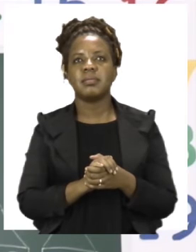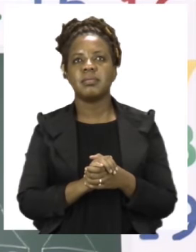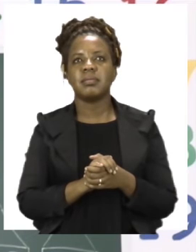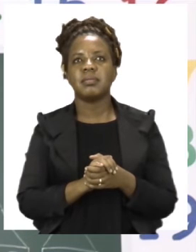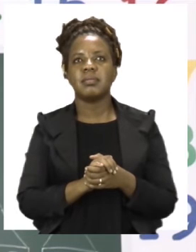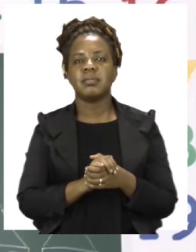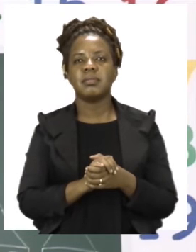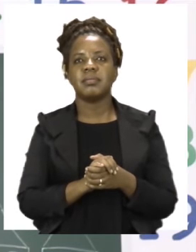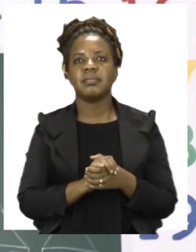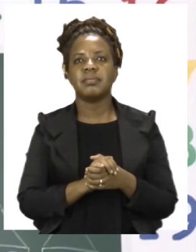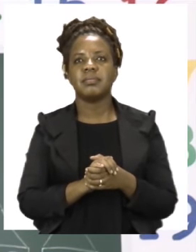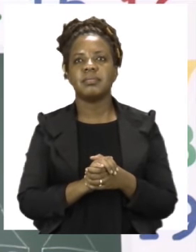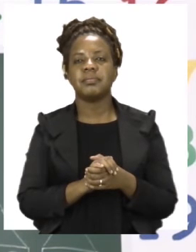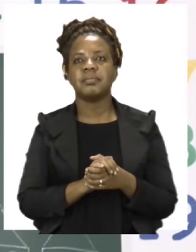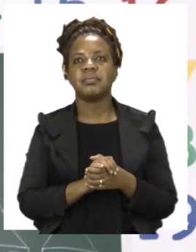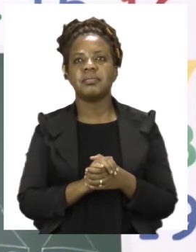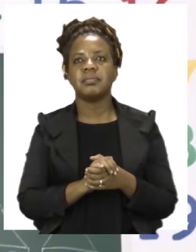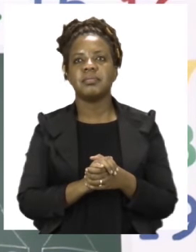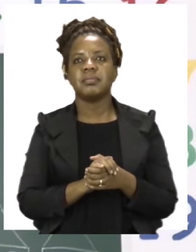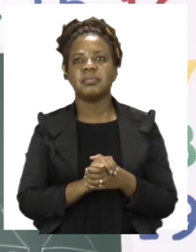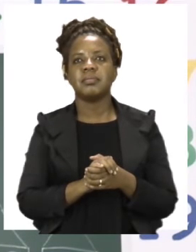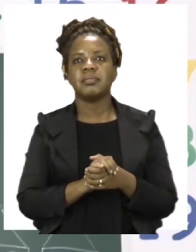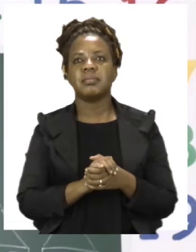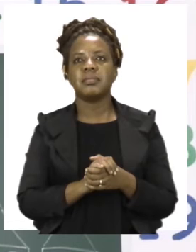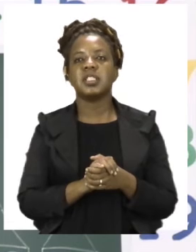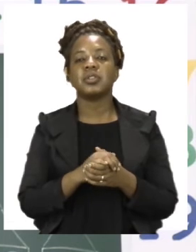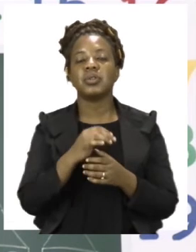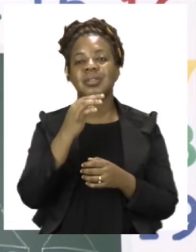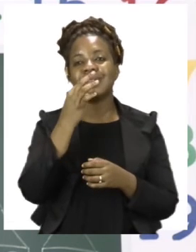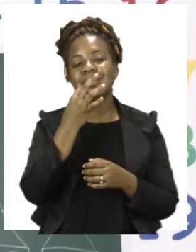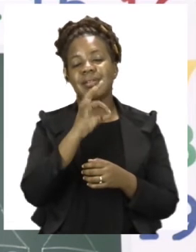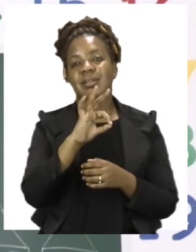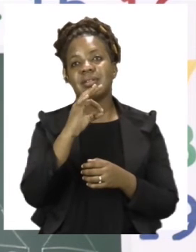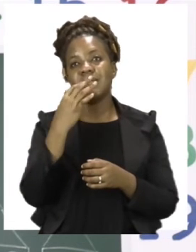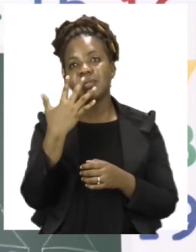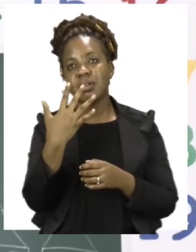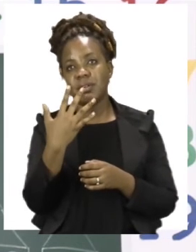95 will be. So we write our 95